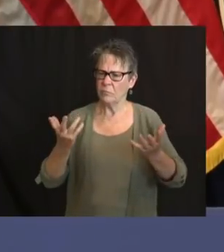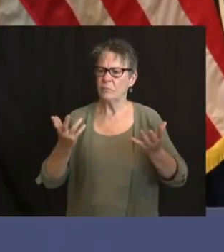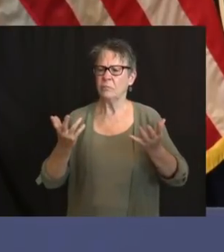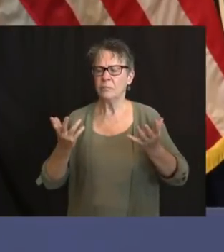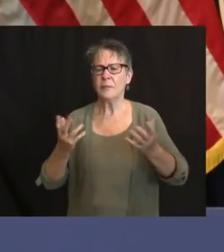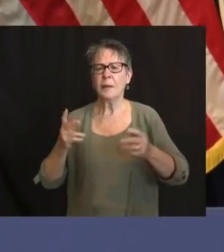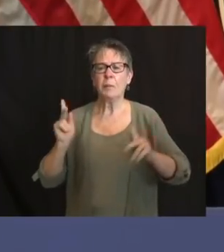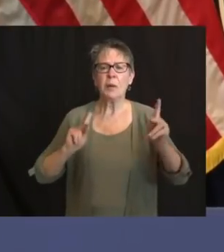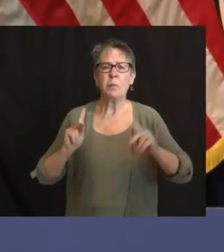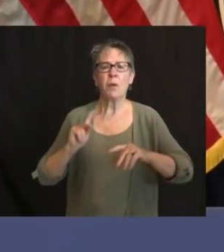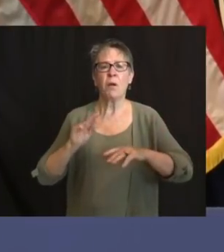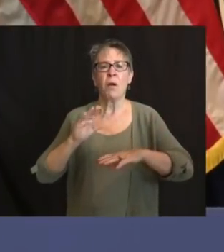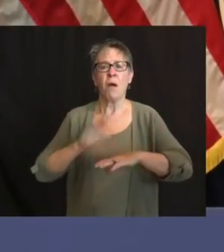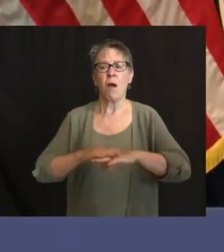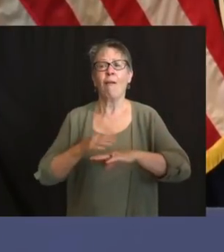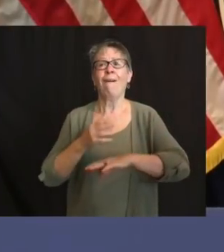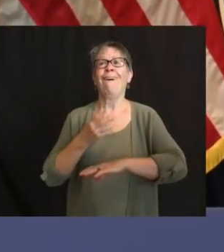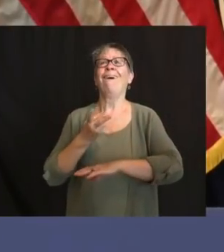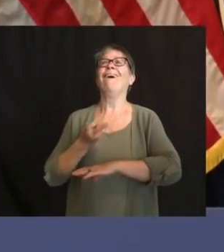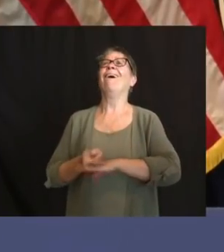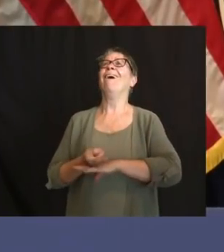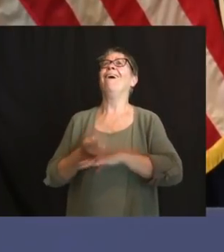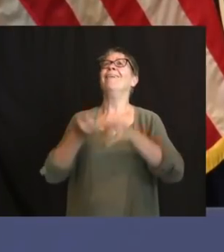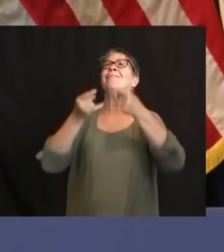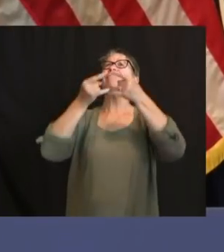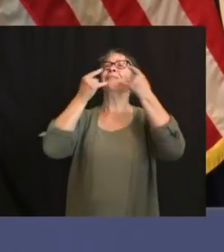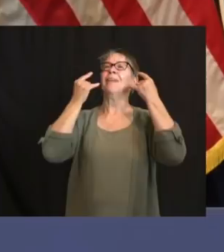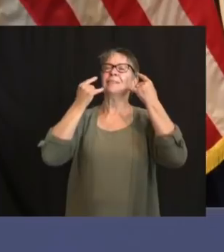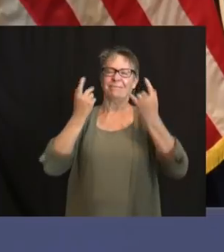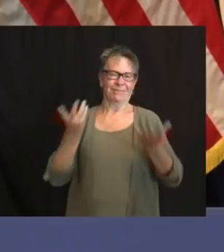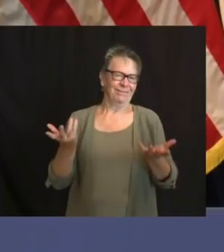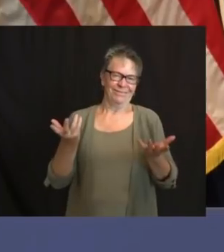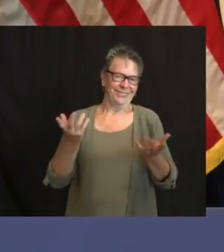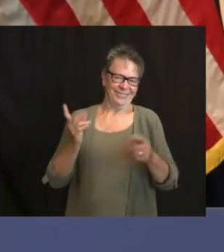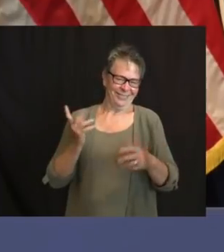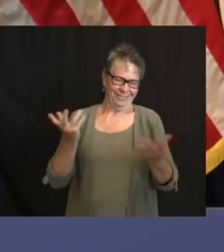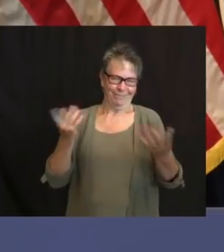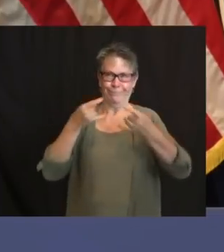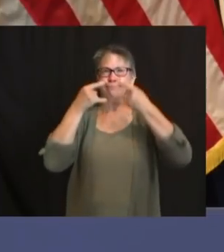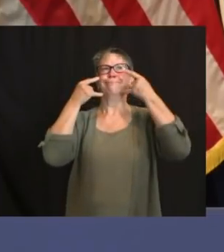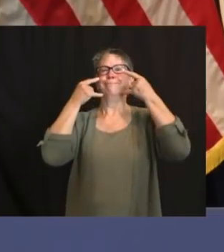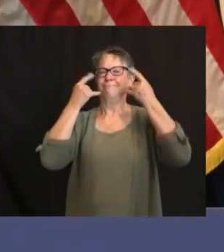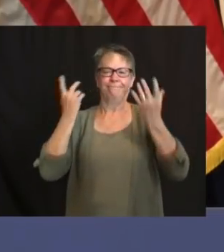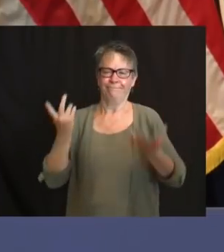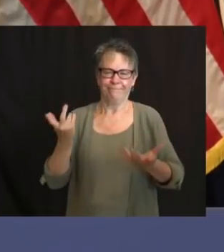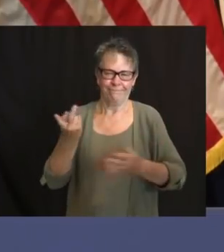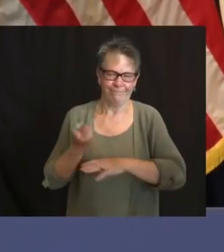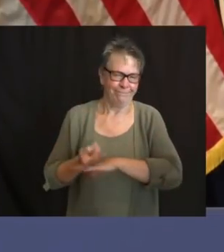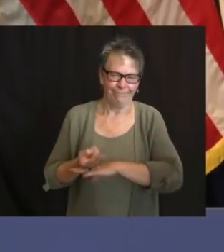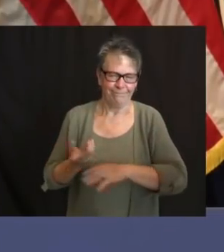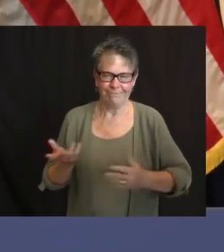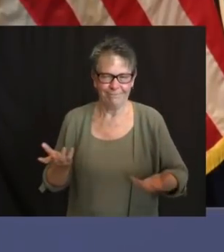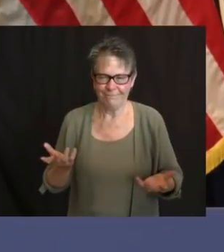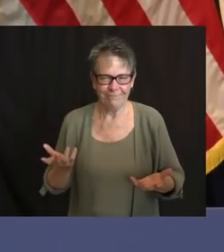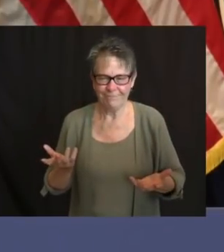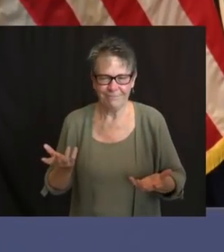it's consistent anecdotal evidence. So at this point, it's north of anecdotal. But generally,